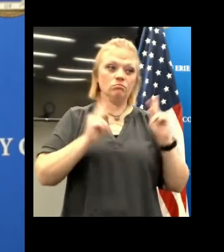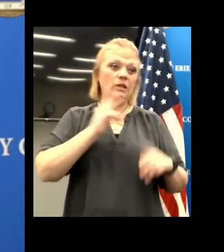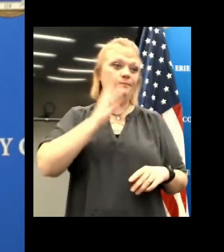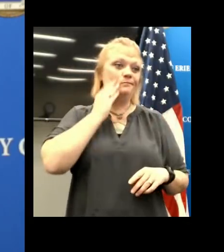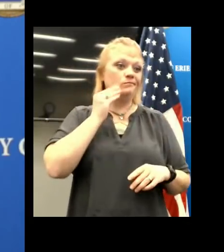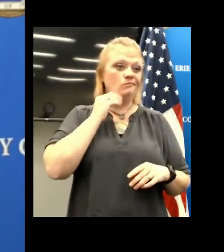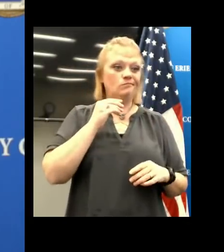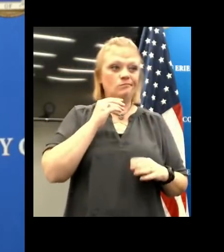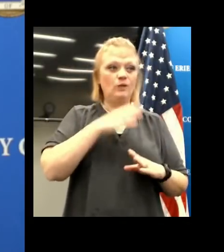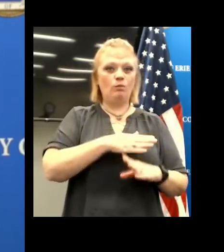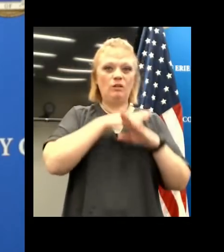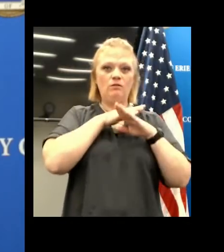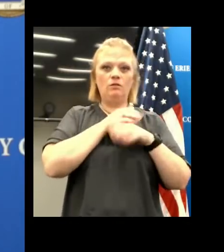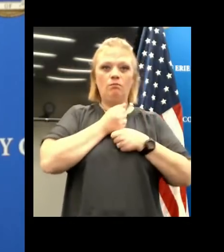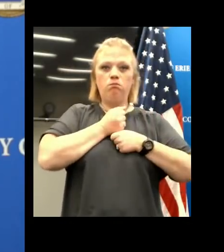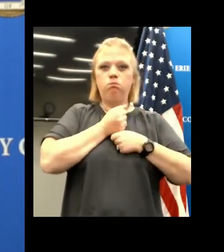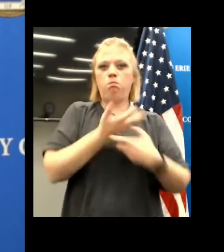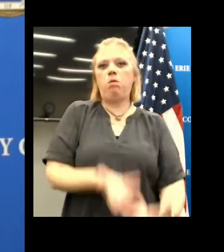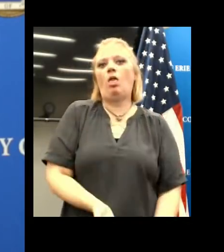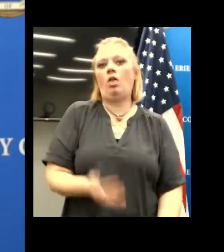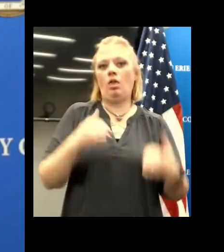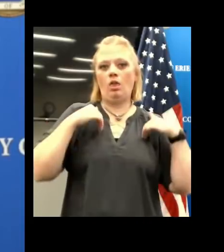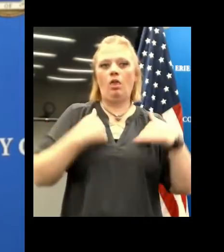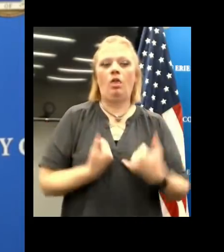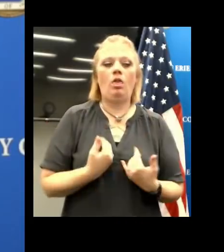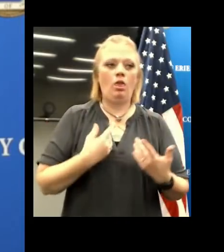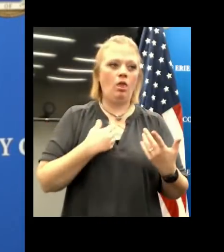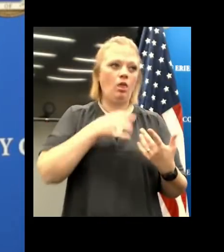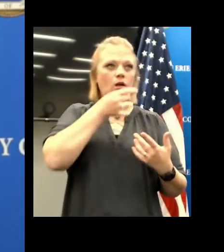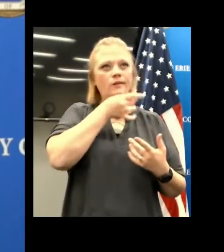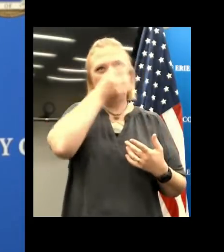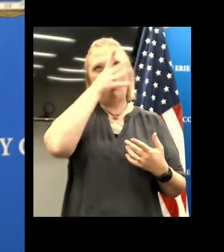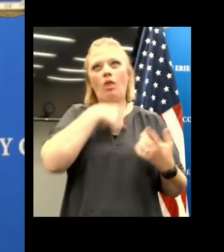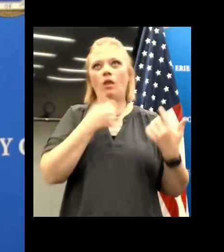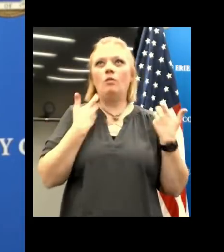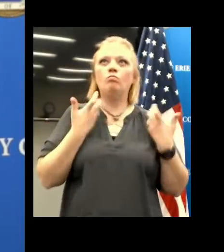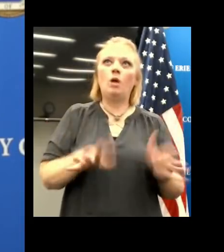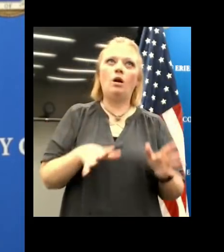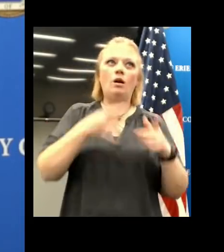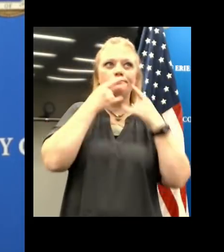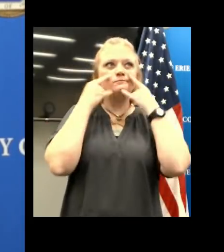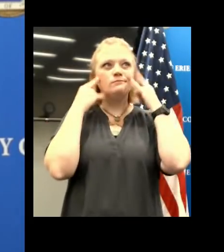experiencing prevention fatigue and not masking as much and still